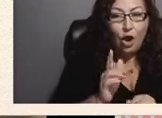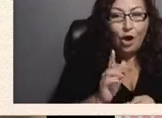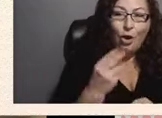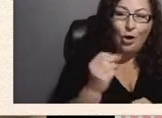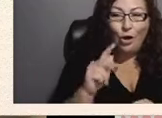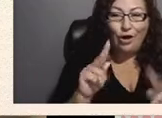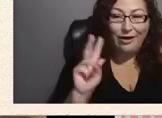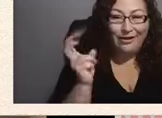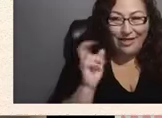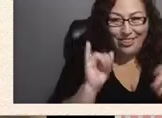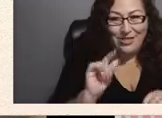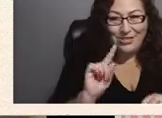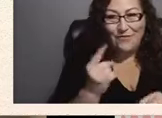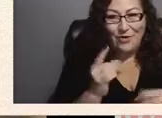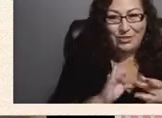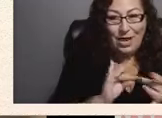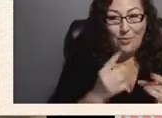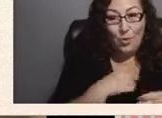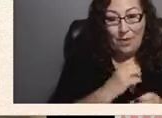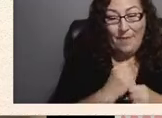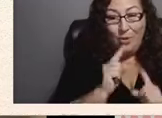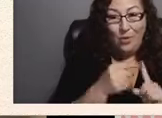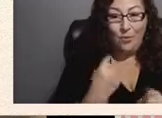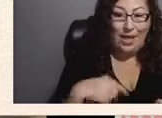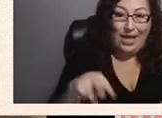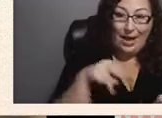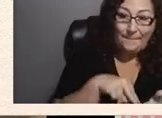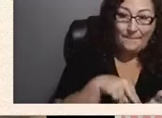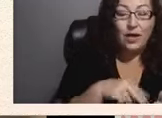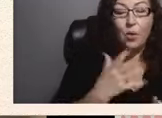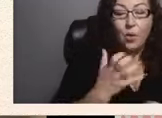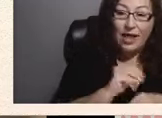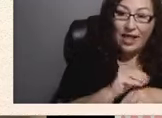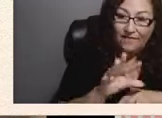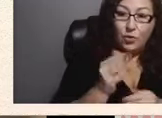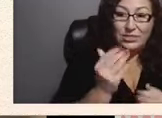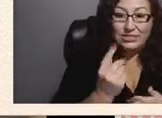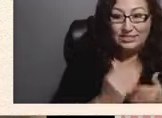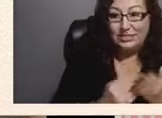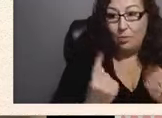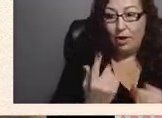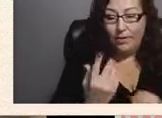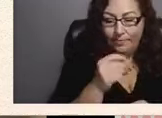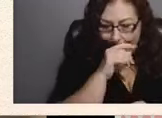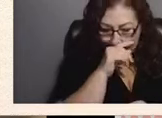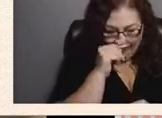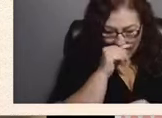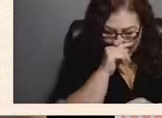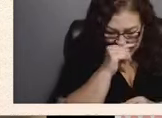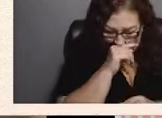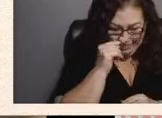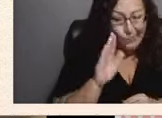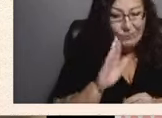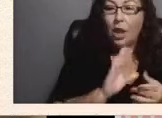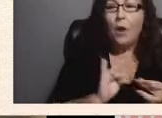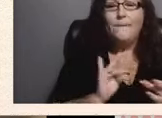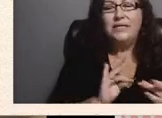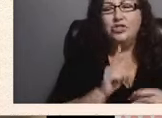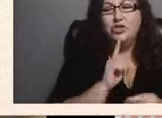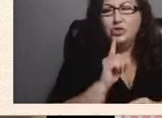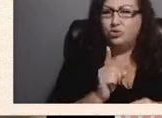first statement that we make when we get up and we want to influence someone. And her message was so passionate